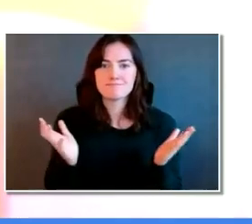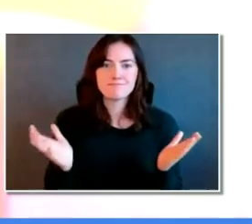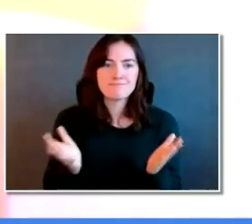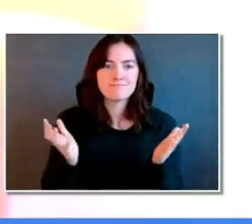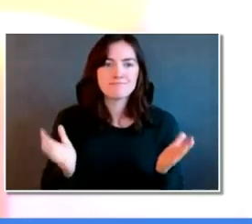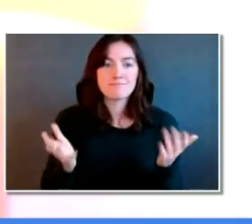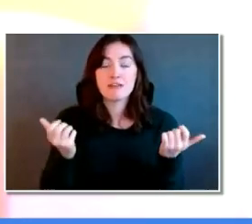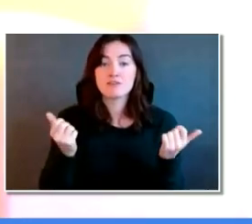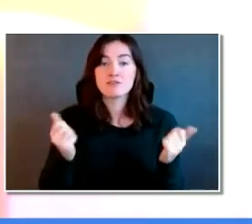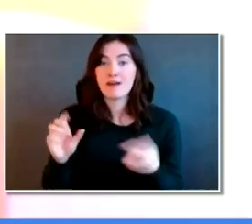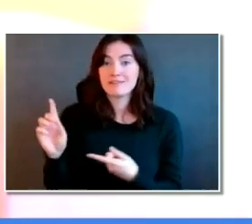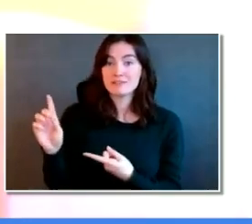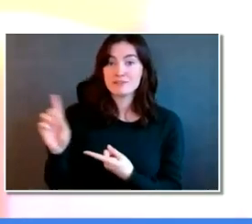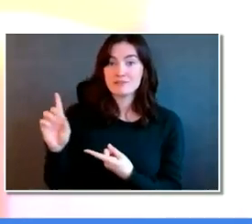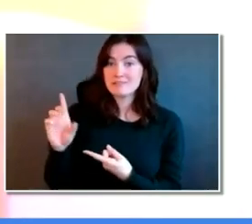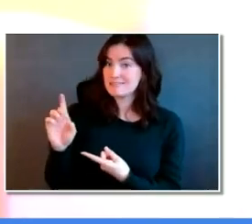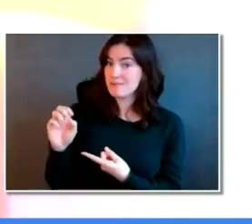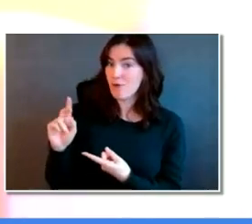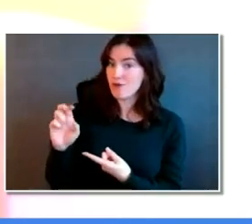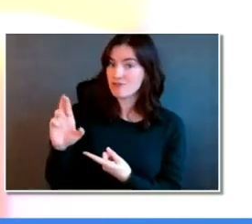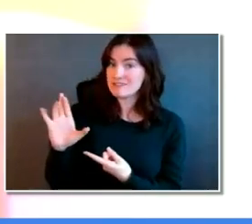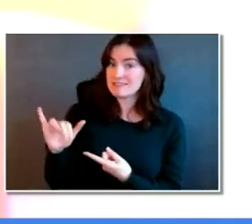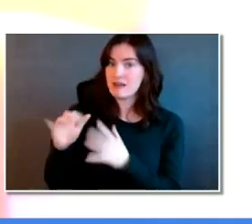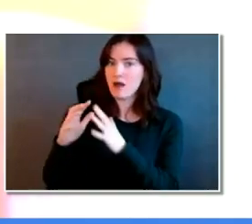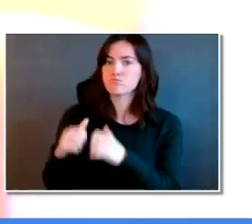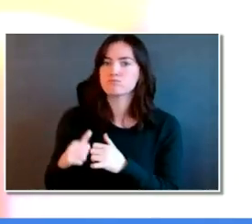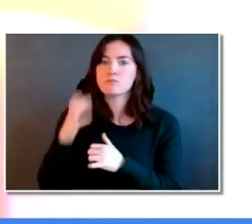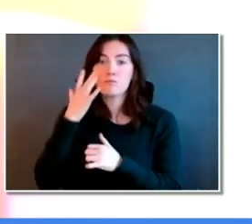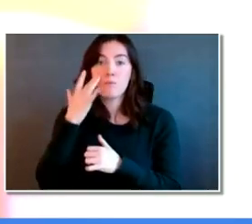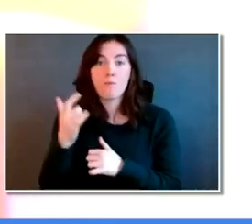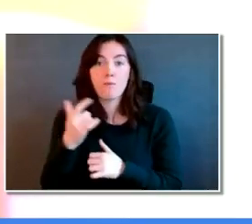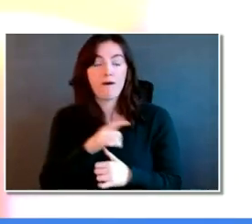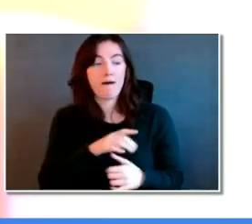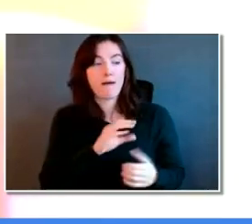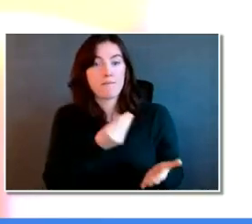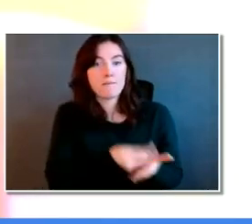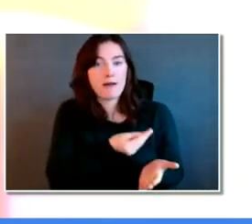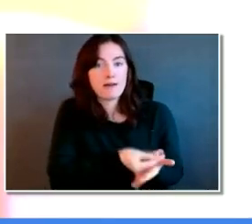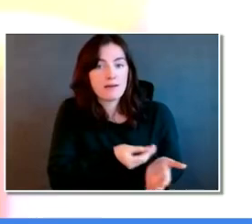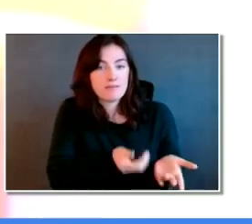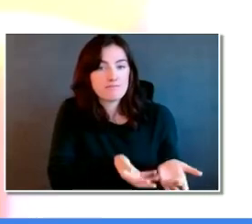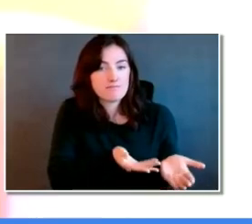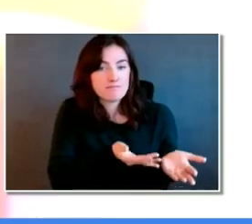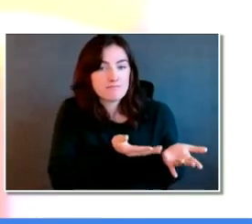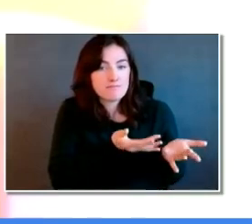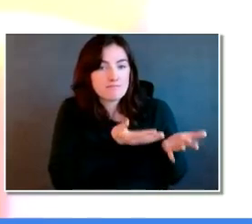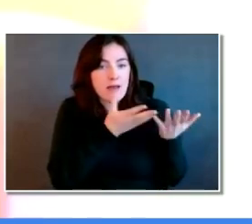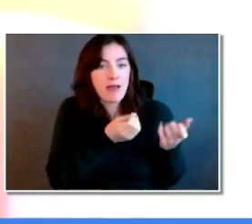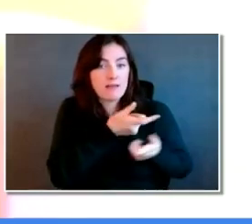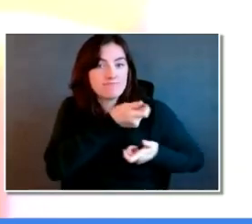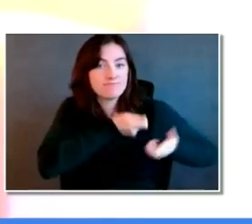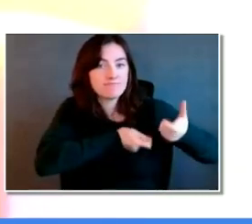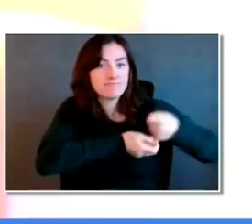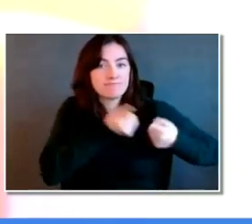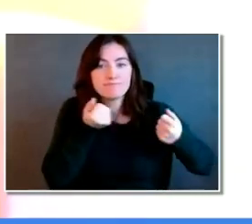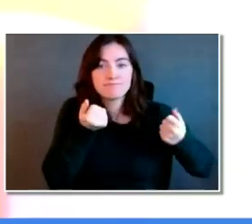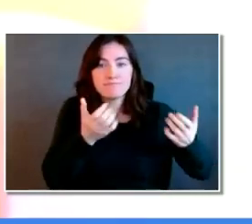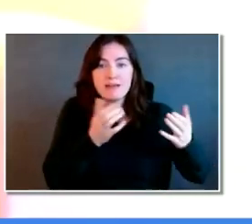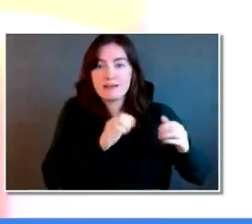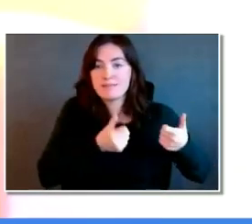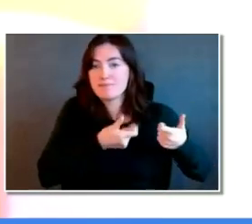raising unprecedented sums of money and courting massive corporate donors. This was back